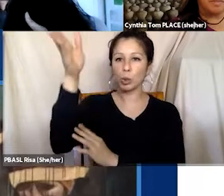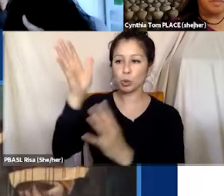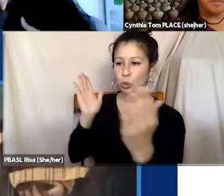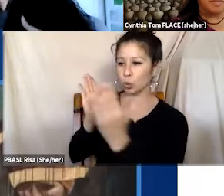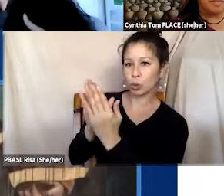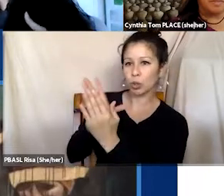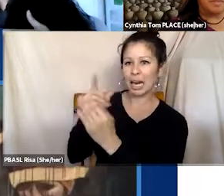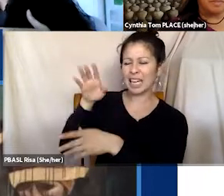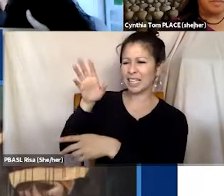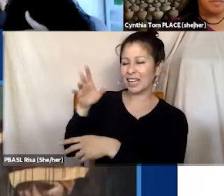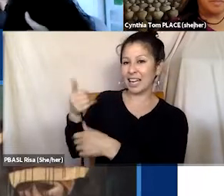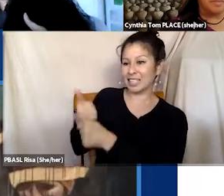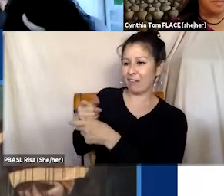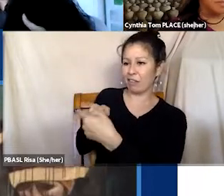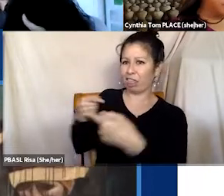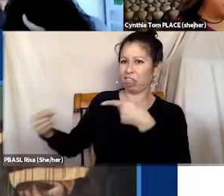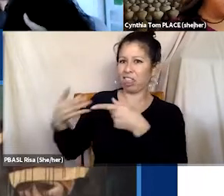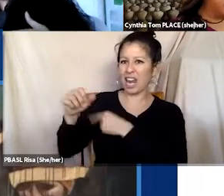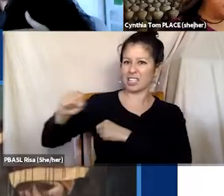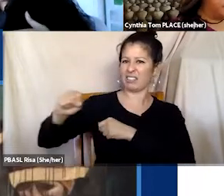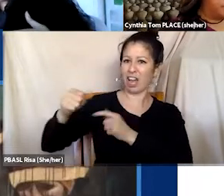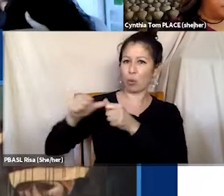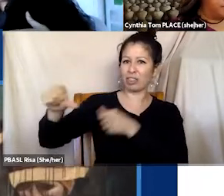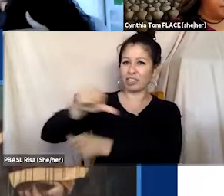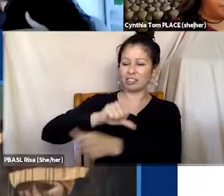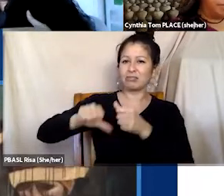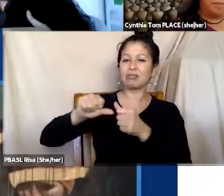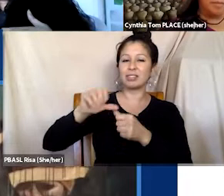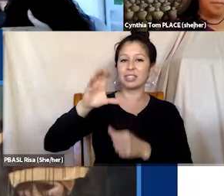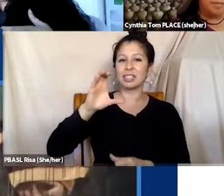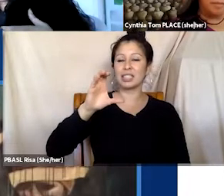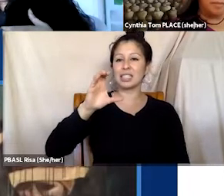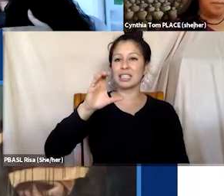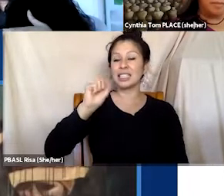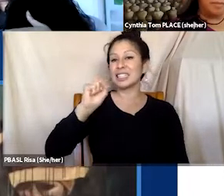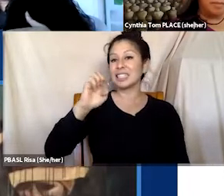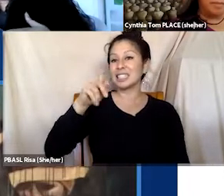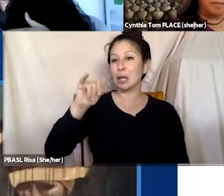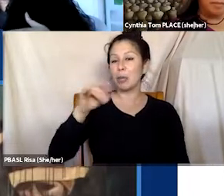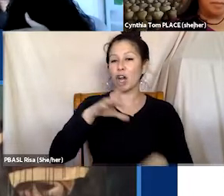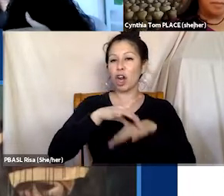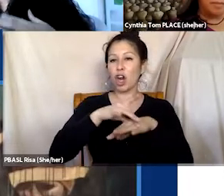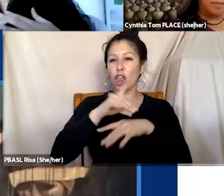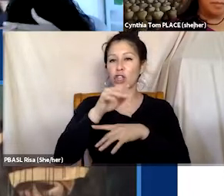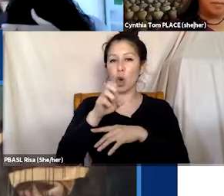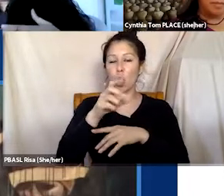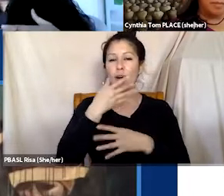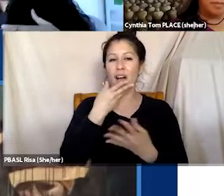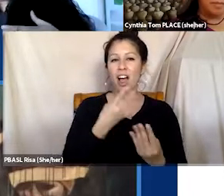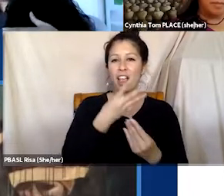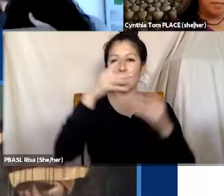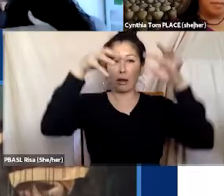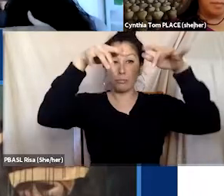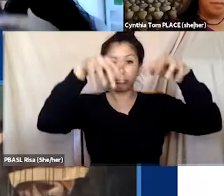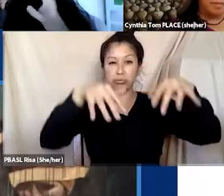in contradiction and defiance with one another. The sepia earth tones of this painting wash down and drip through the image like